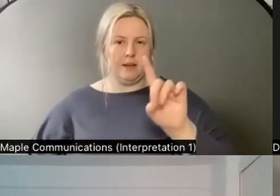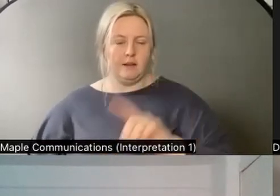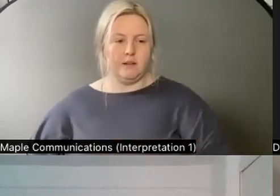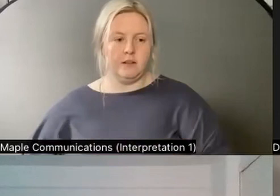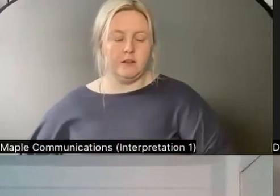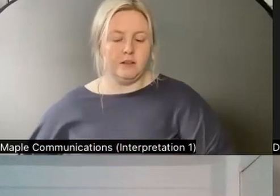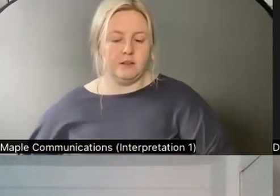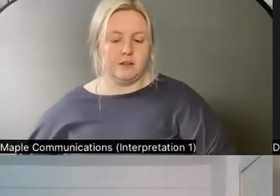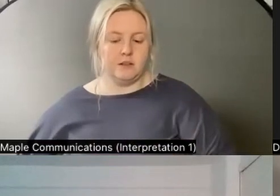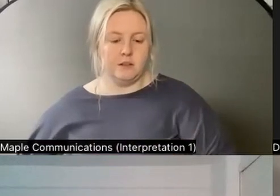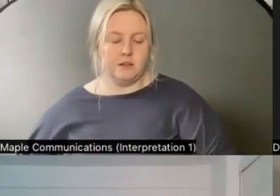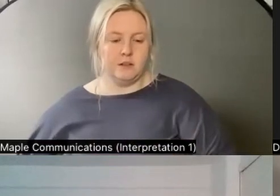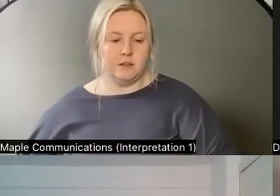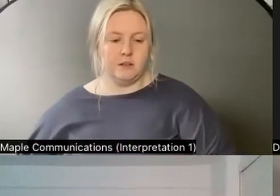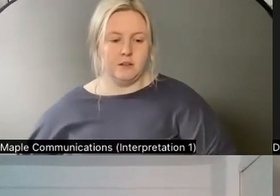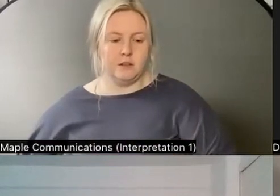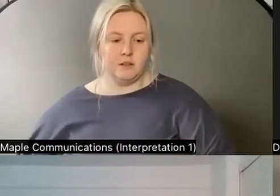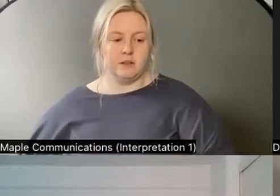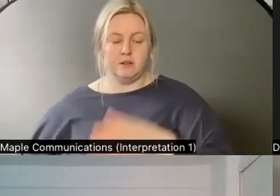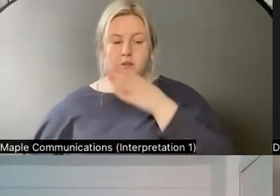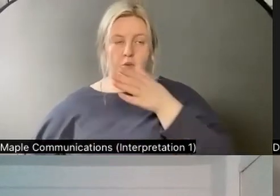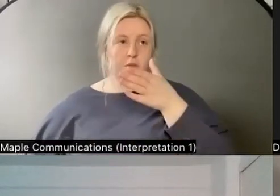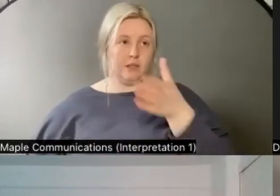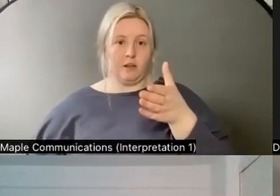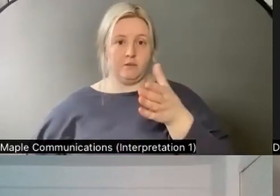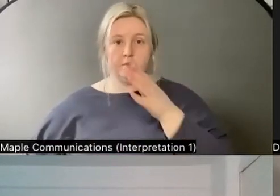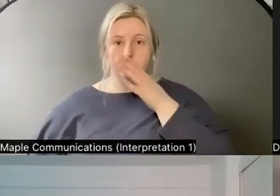there will be structural coercion, and